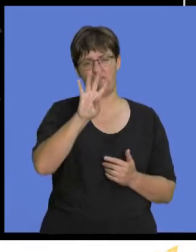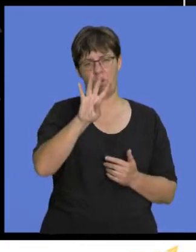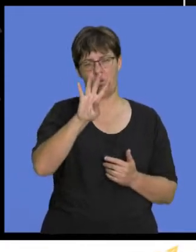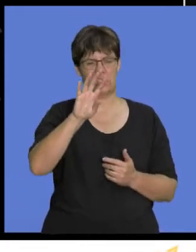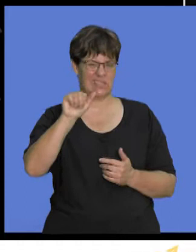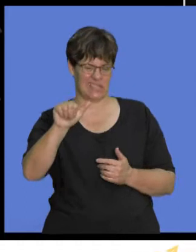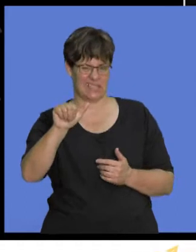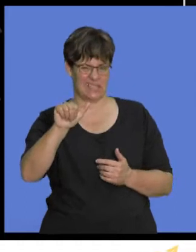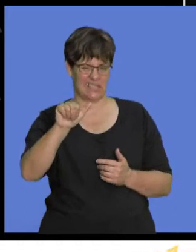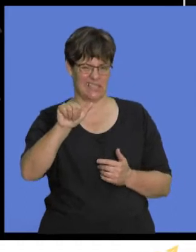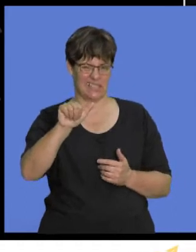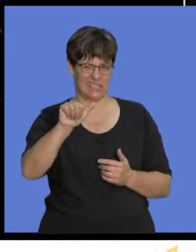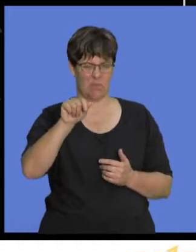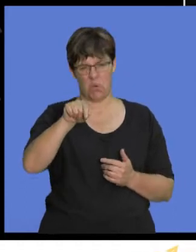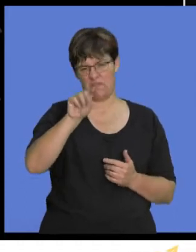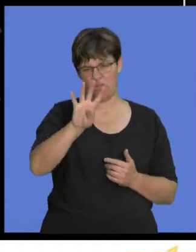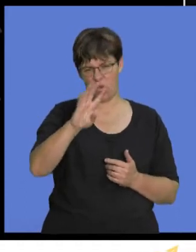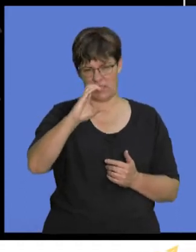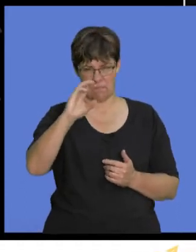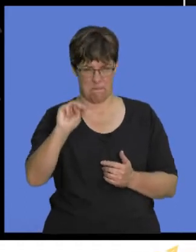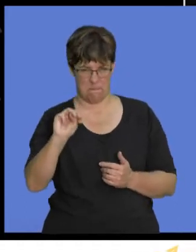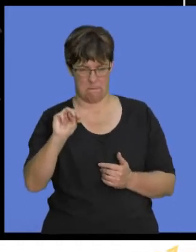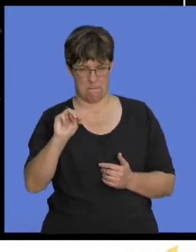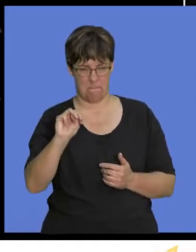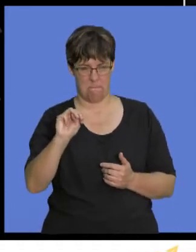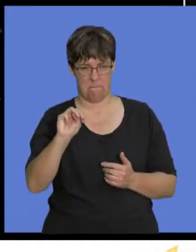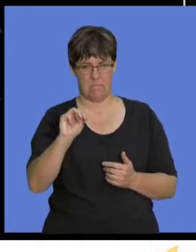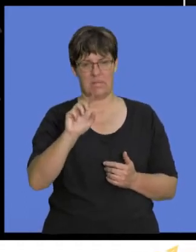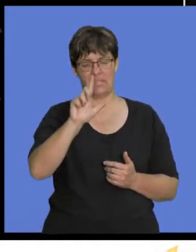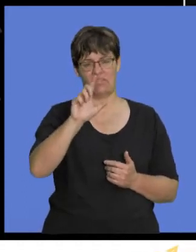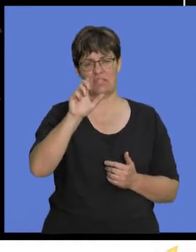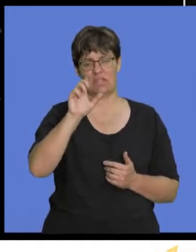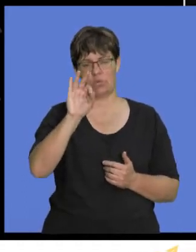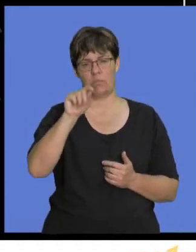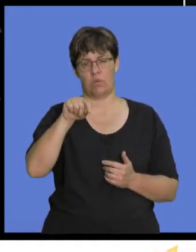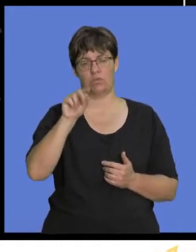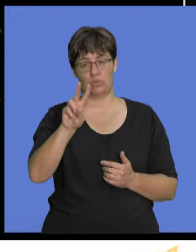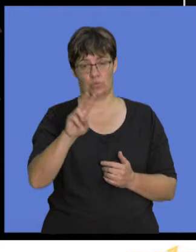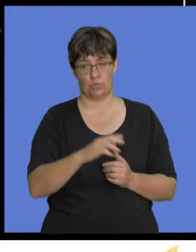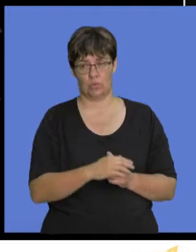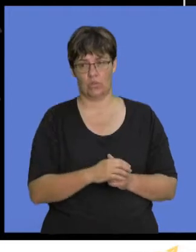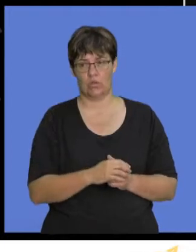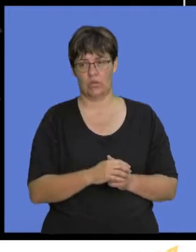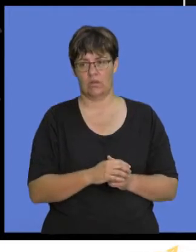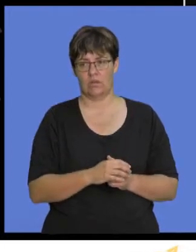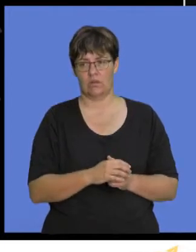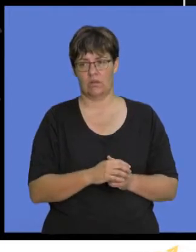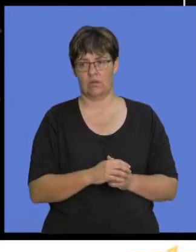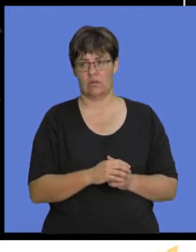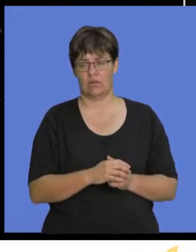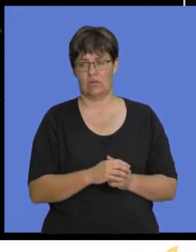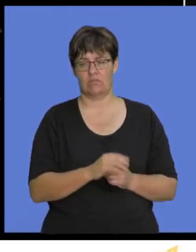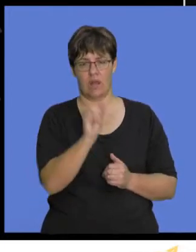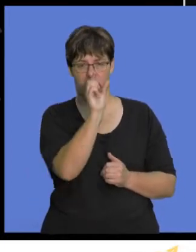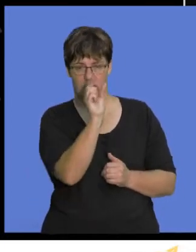what? 146 or 0.4 centimeters, which is 73.2 as an example. Okay, I'll